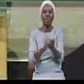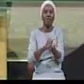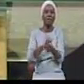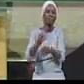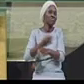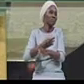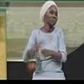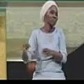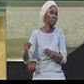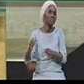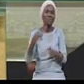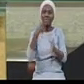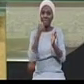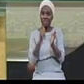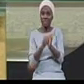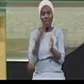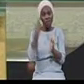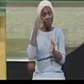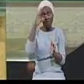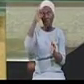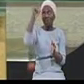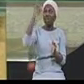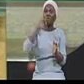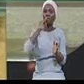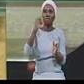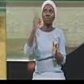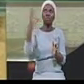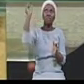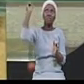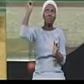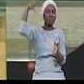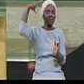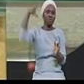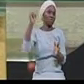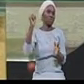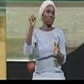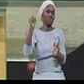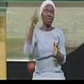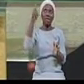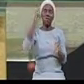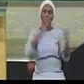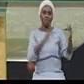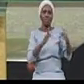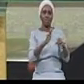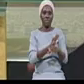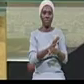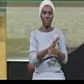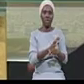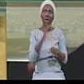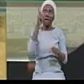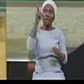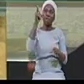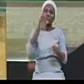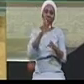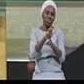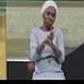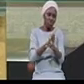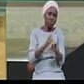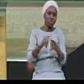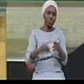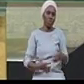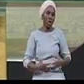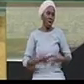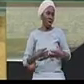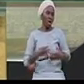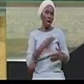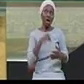he is gracious. It's saying that the Lord our God is gracious and merciful. He is slow to anger and of